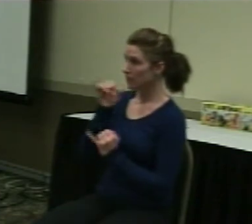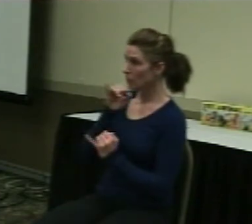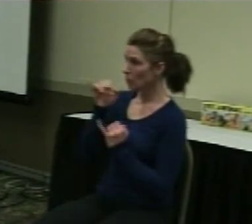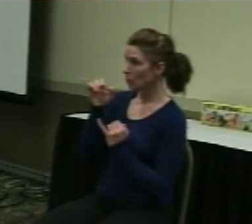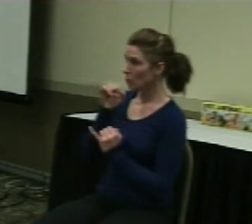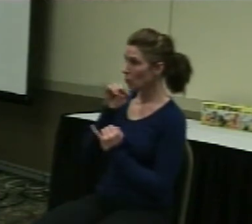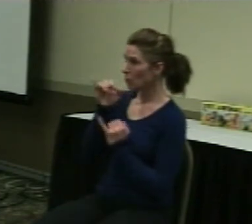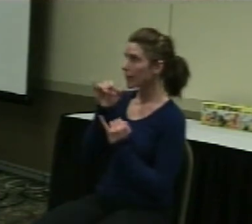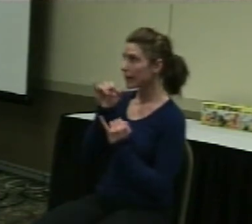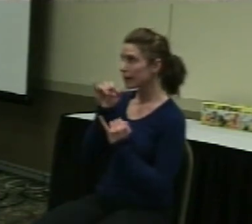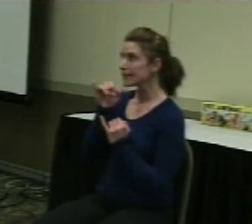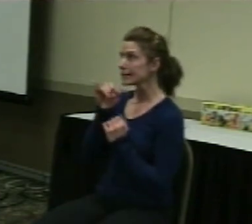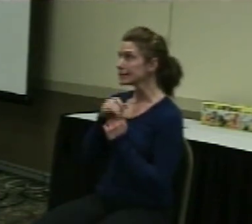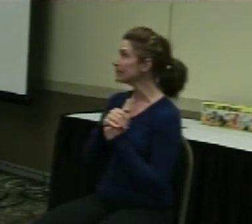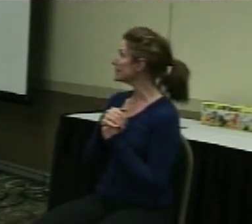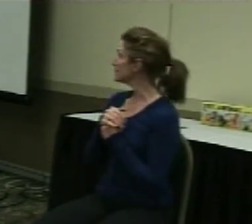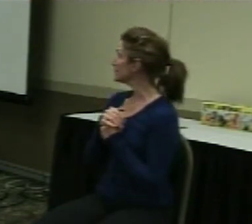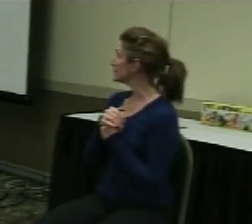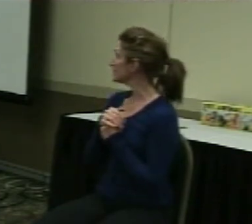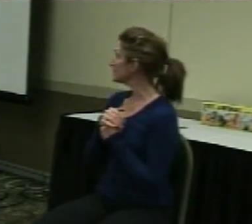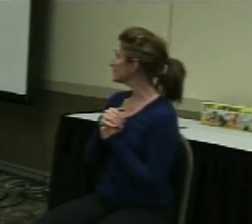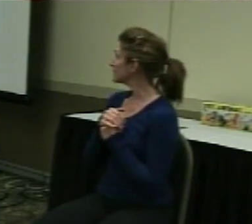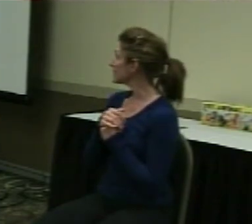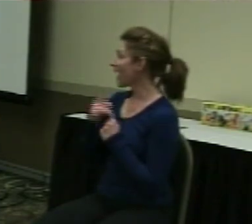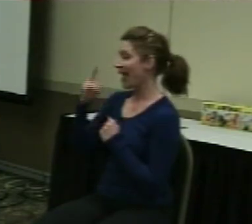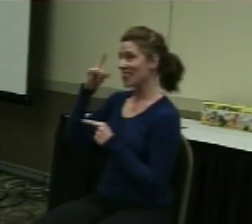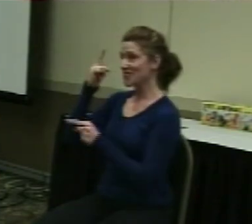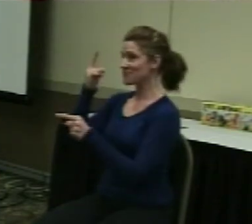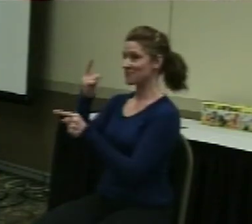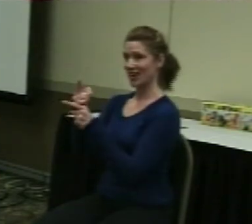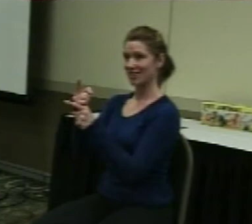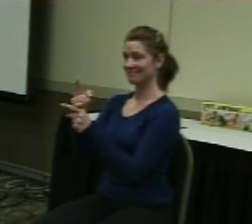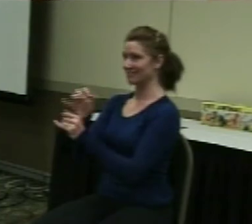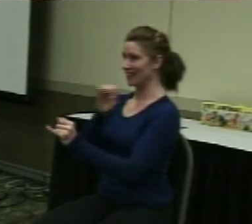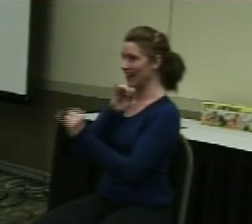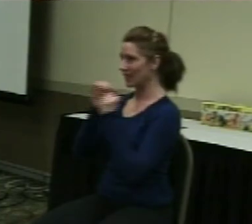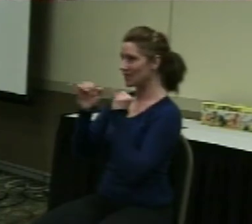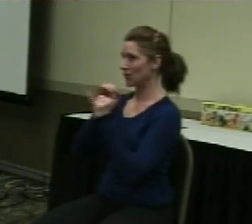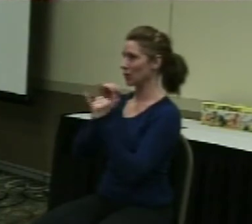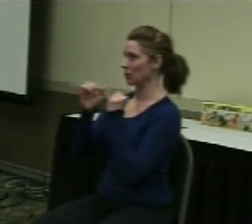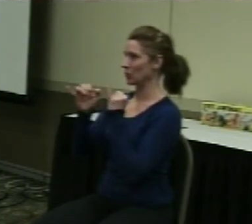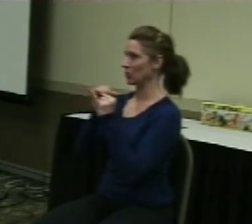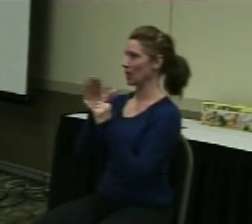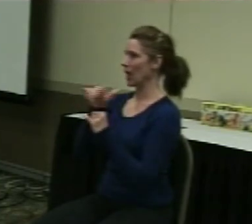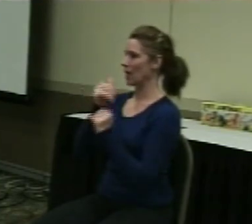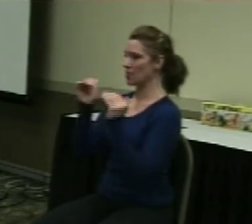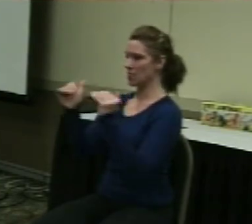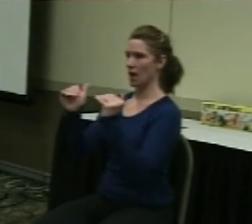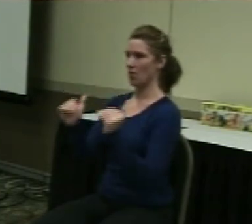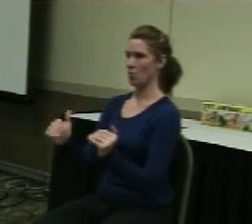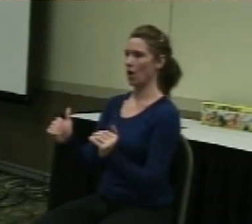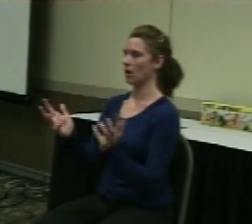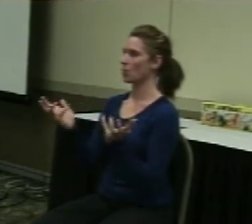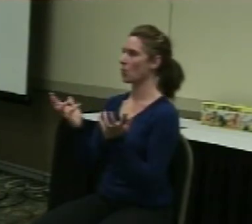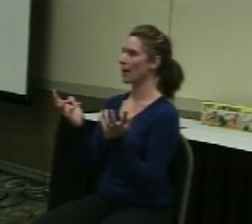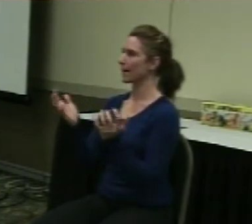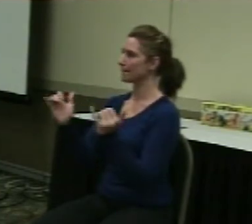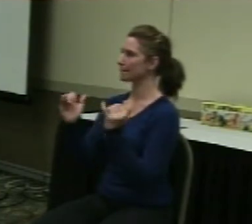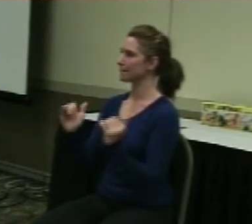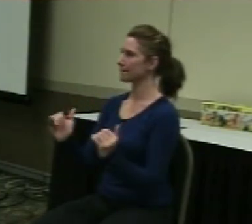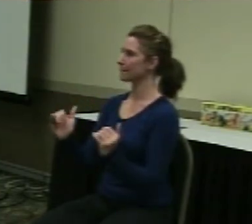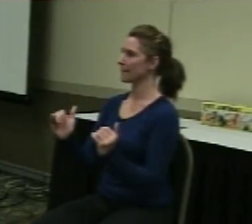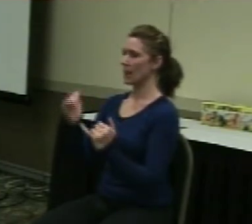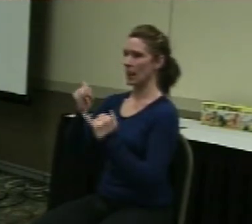I kind of think you have got it. And the other one then, what is